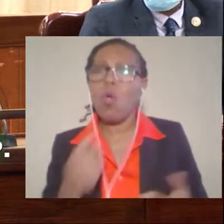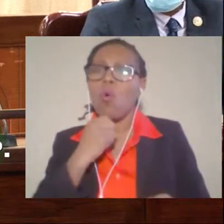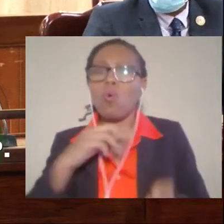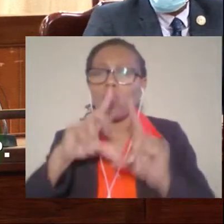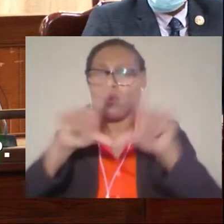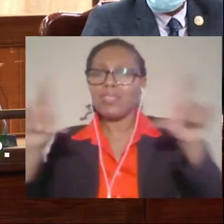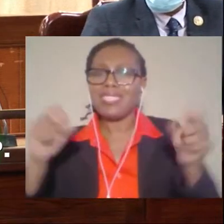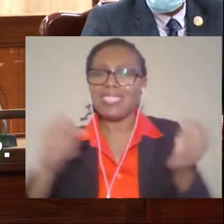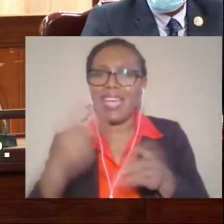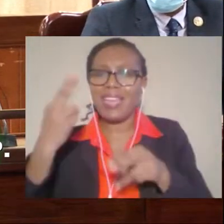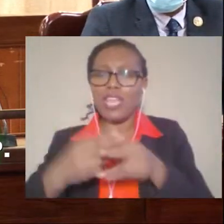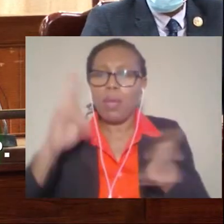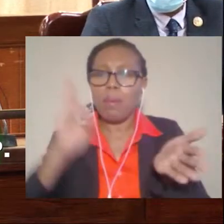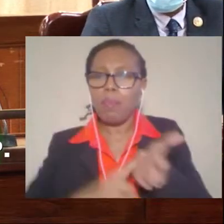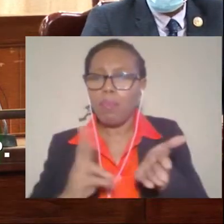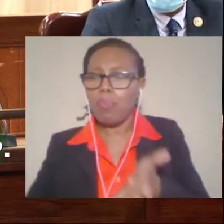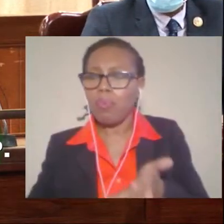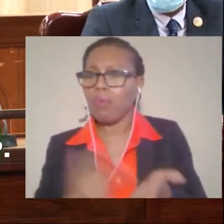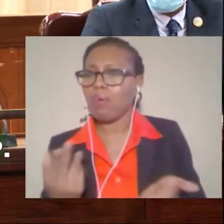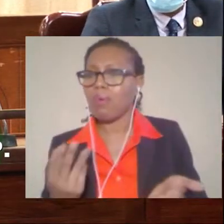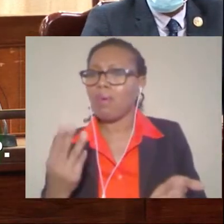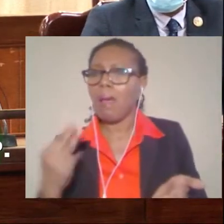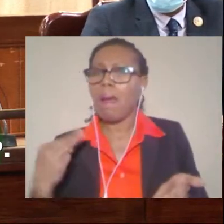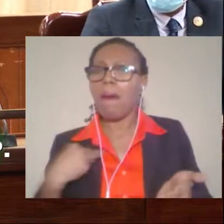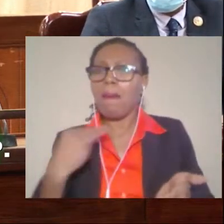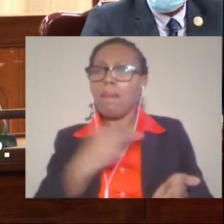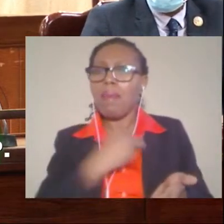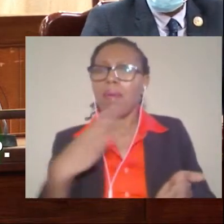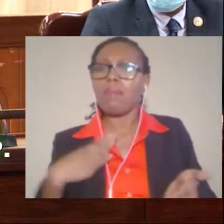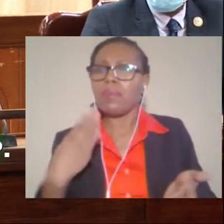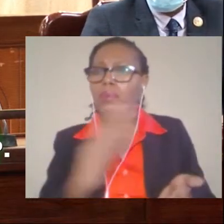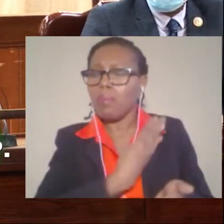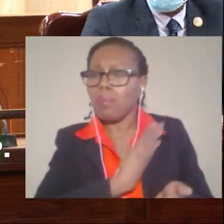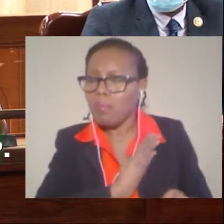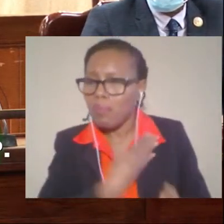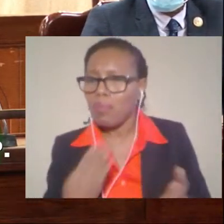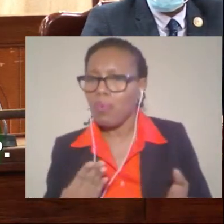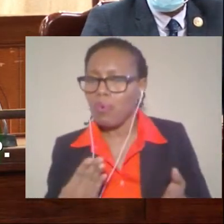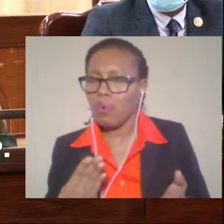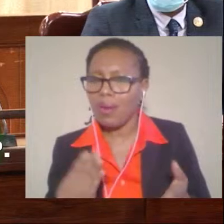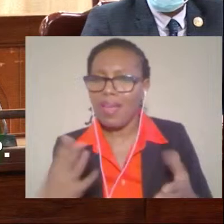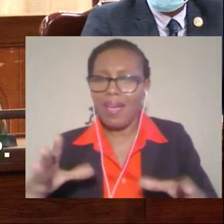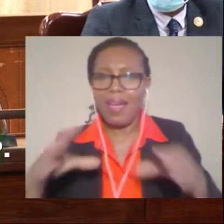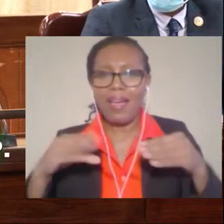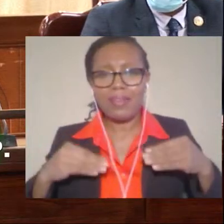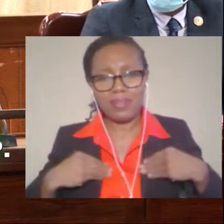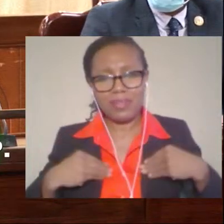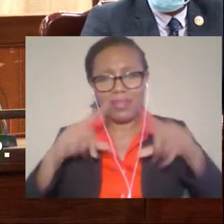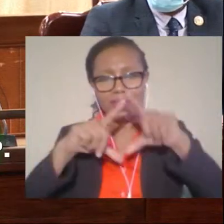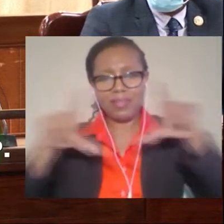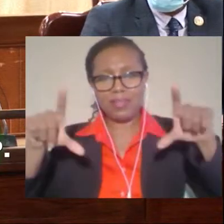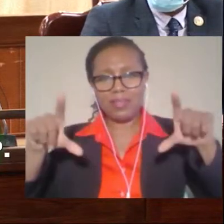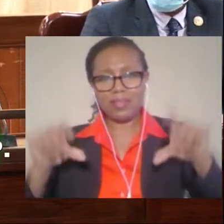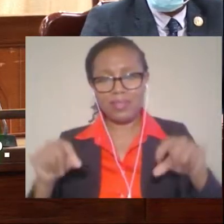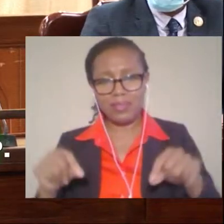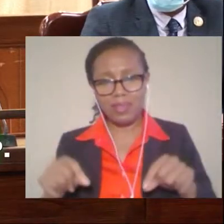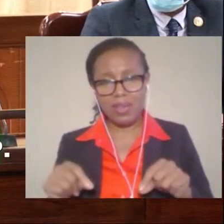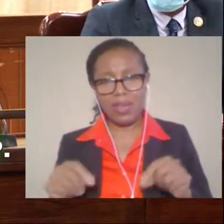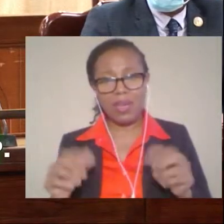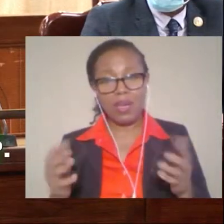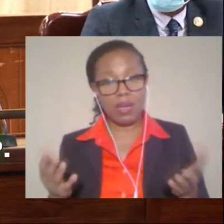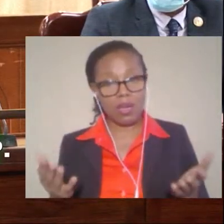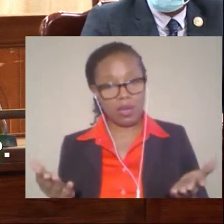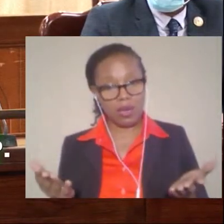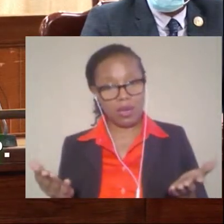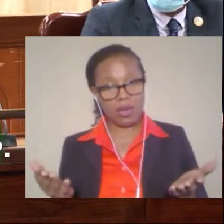Which member of the board personally wanted or did collect the check? Hey, this is what the discussion